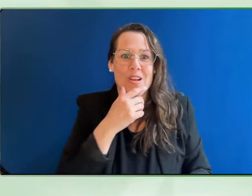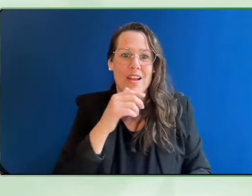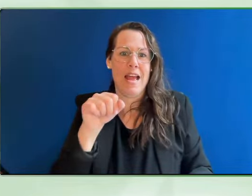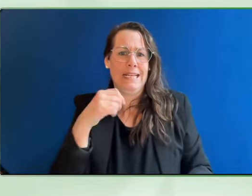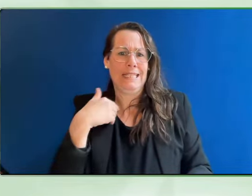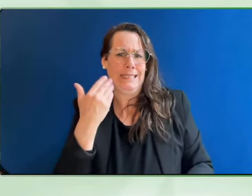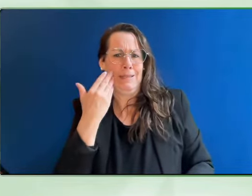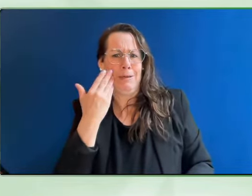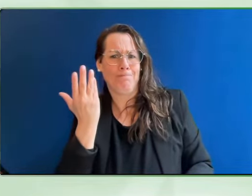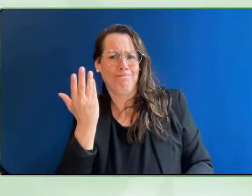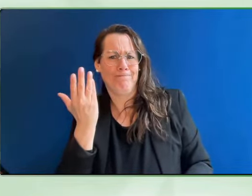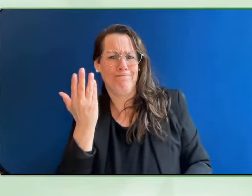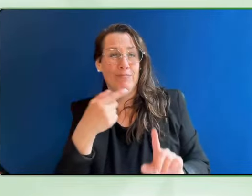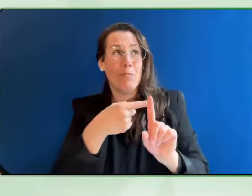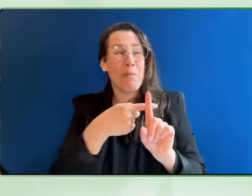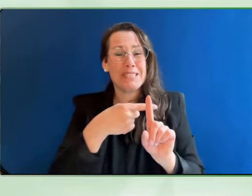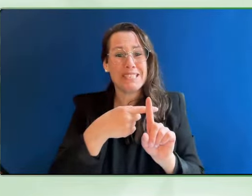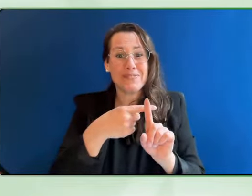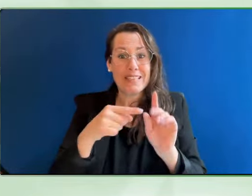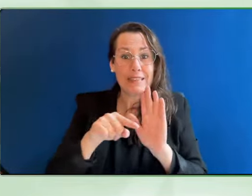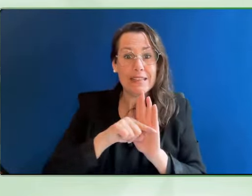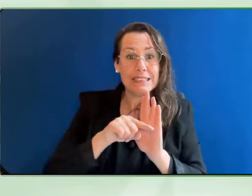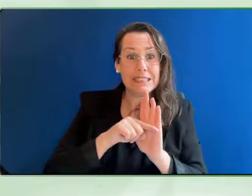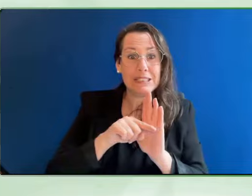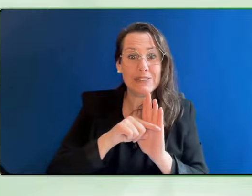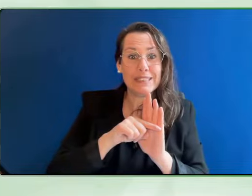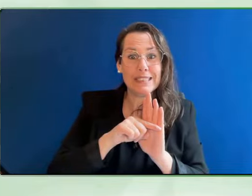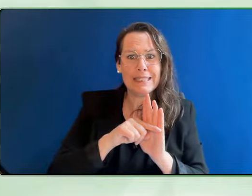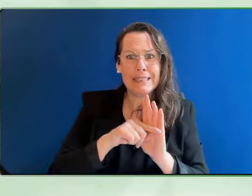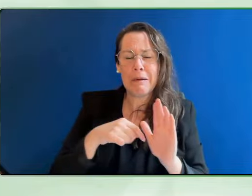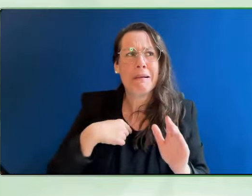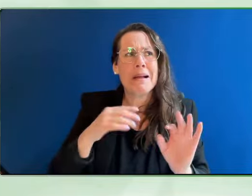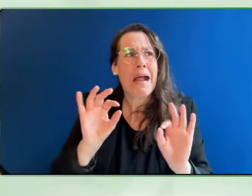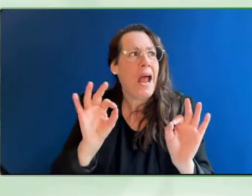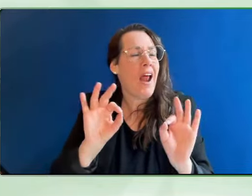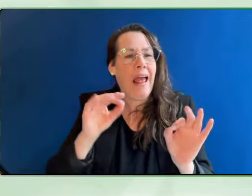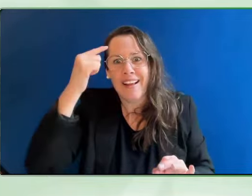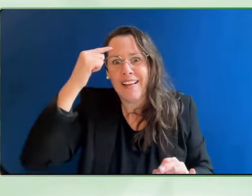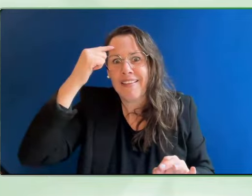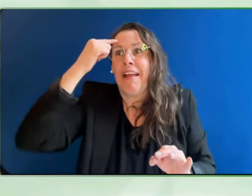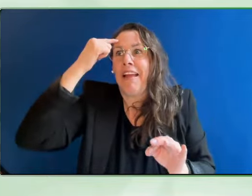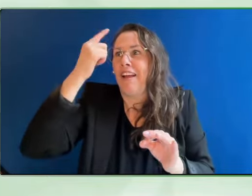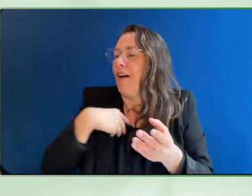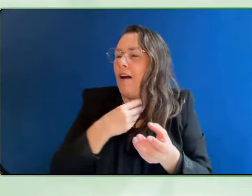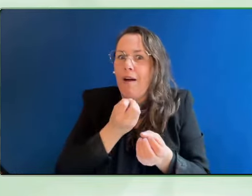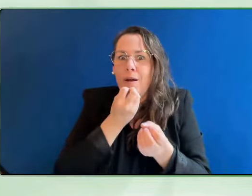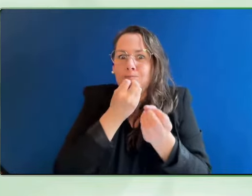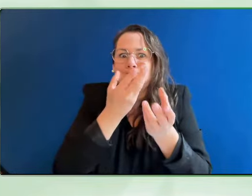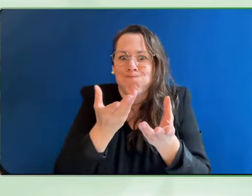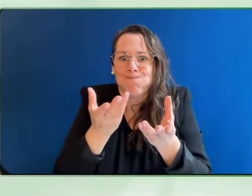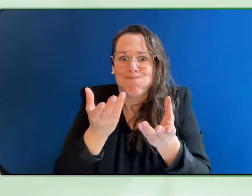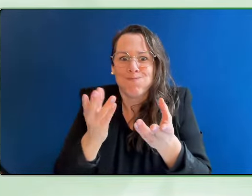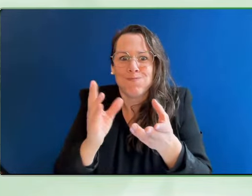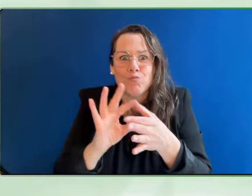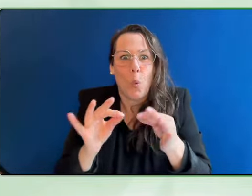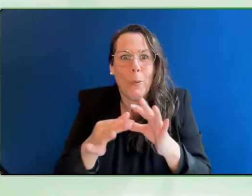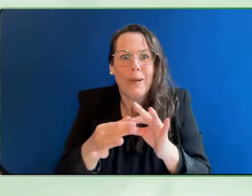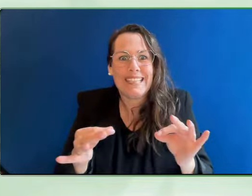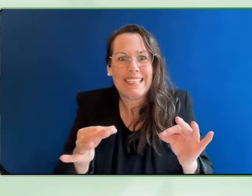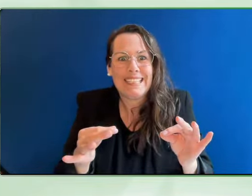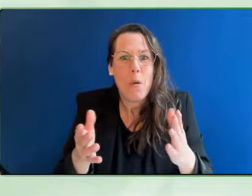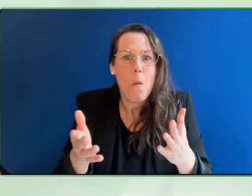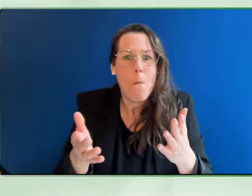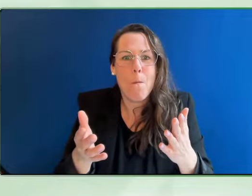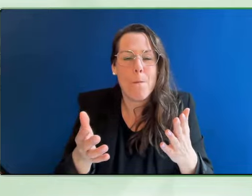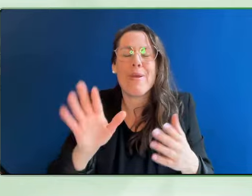remember that when I started to play the trumpet, my father took me to a trumpet teacher, and I played in front of